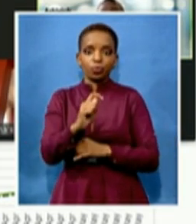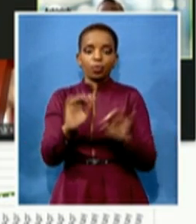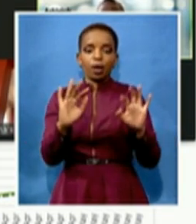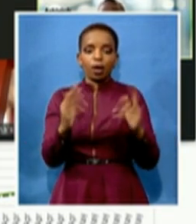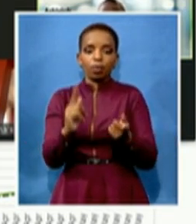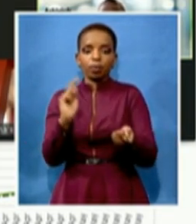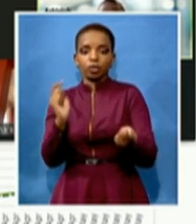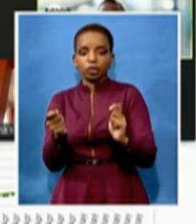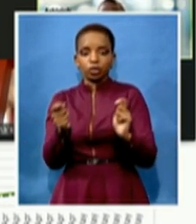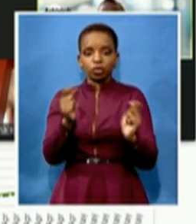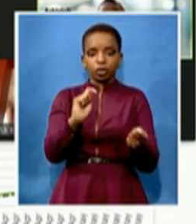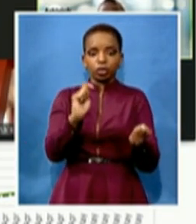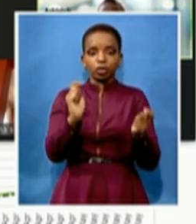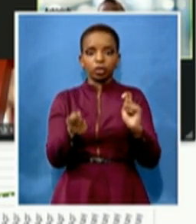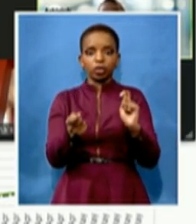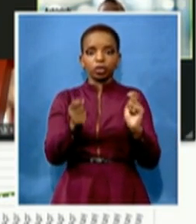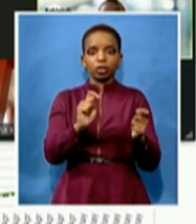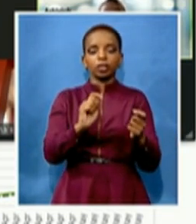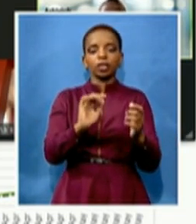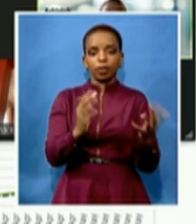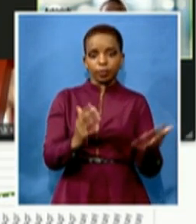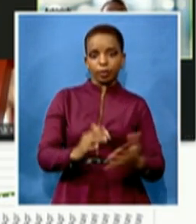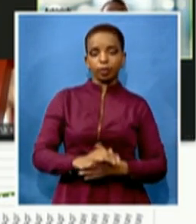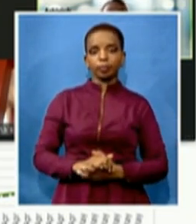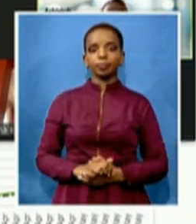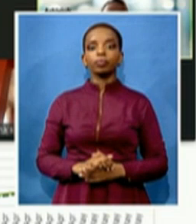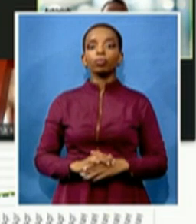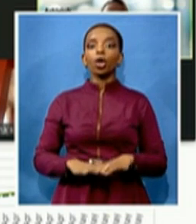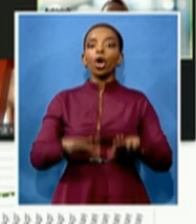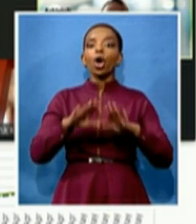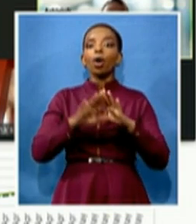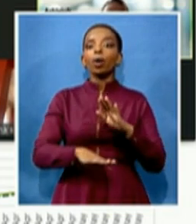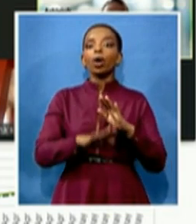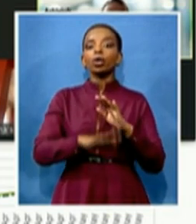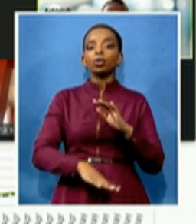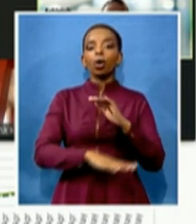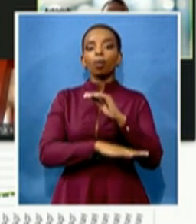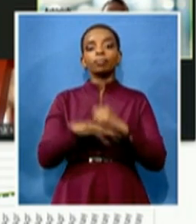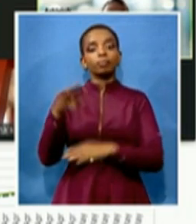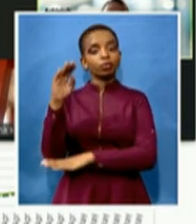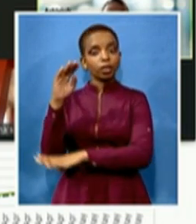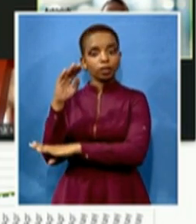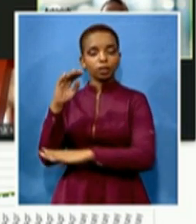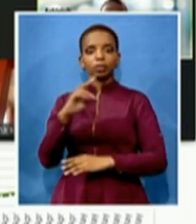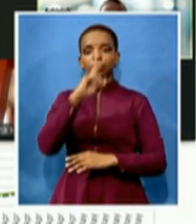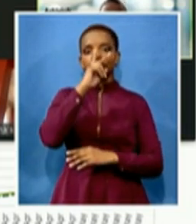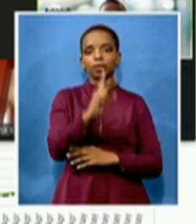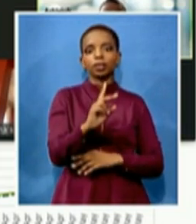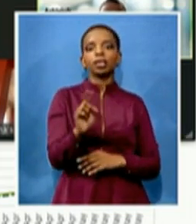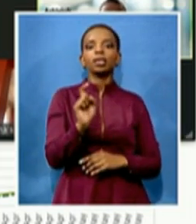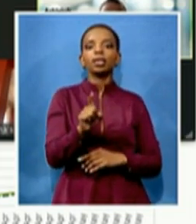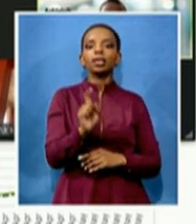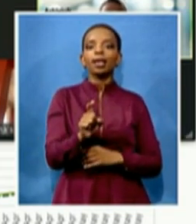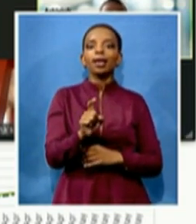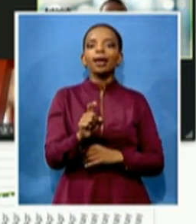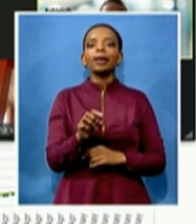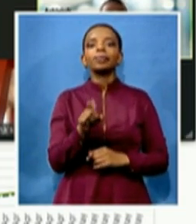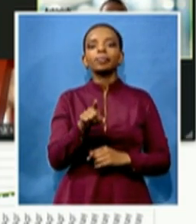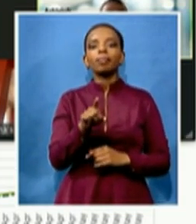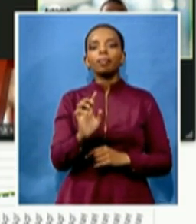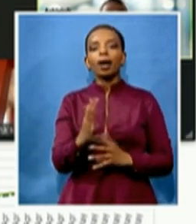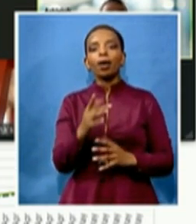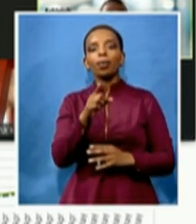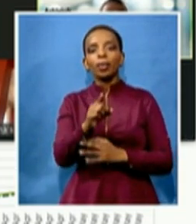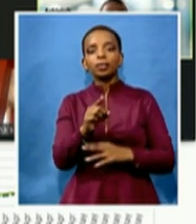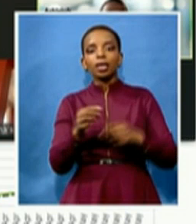you can see the total cases and how that's been calibrated to the model itself based on the available information we